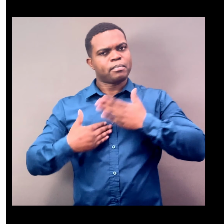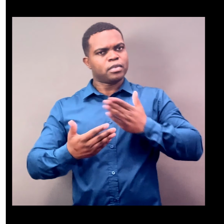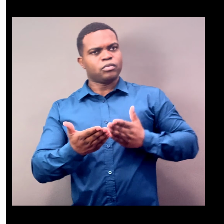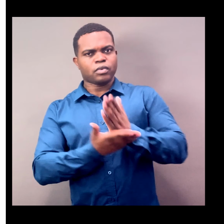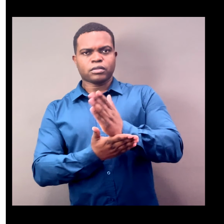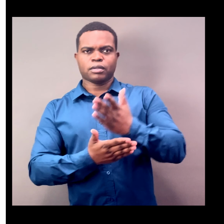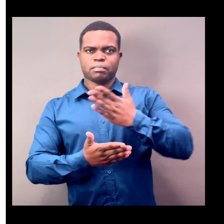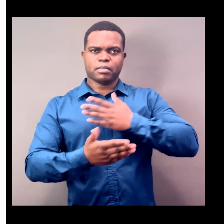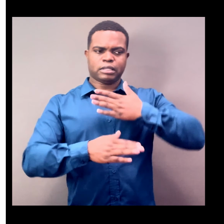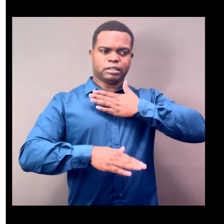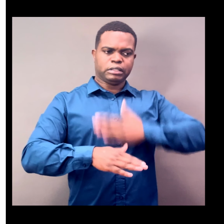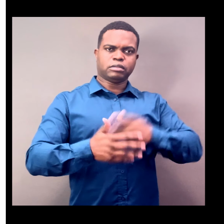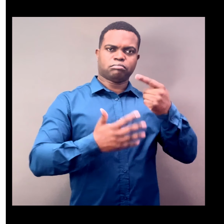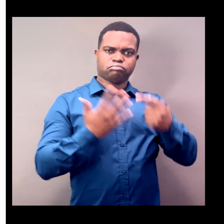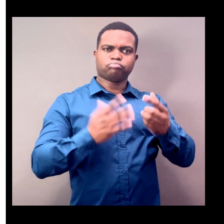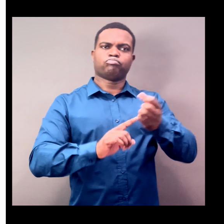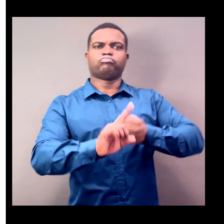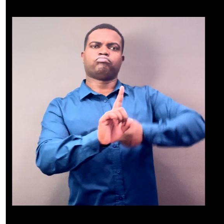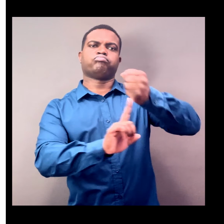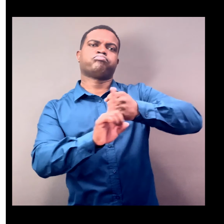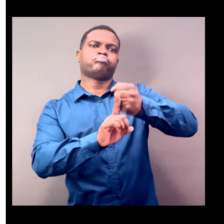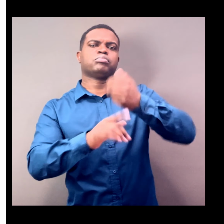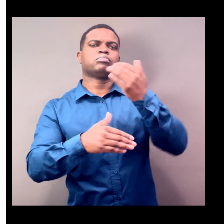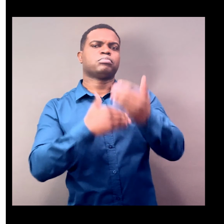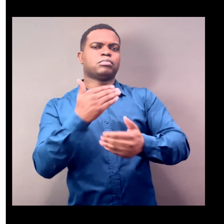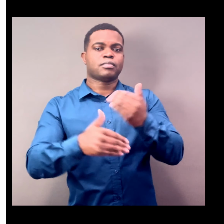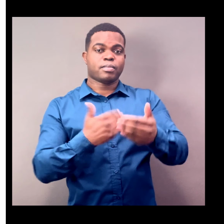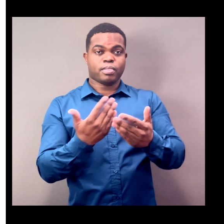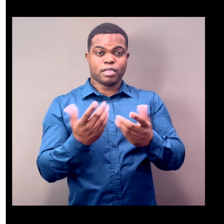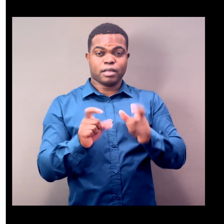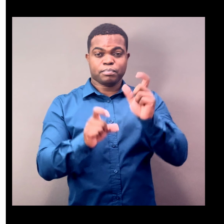needs. When people are involved,